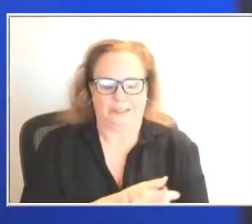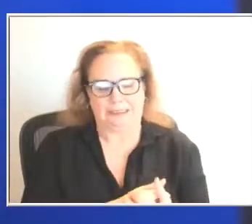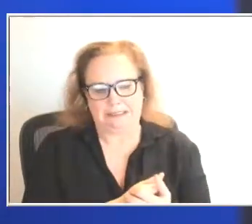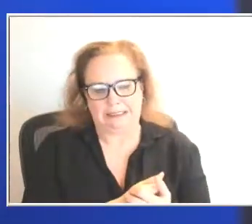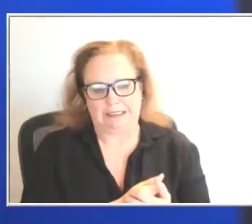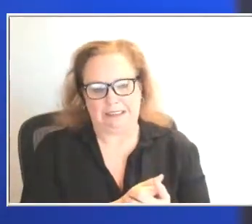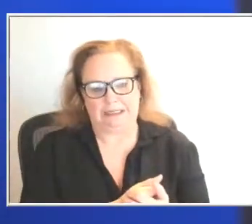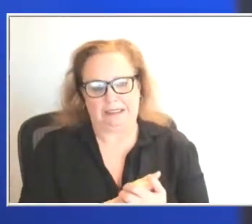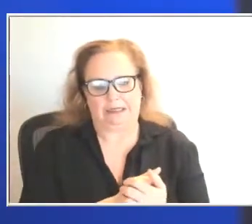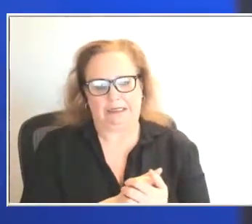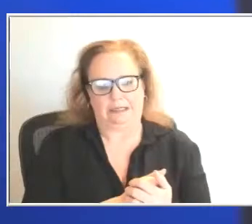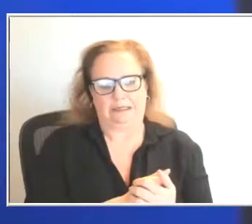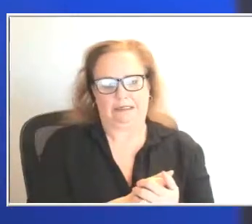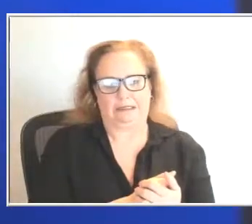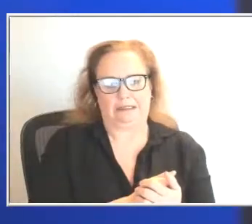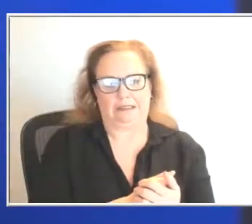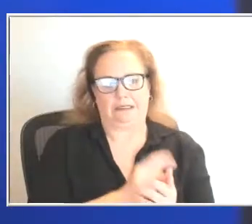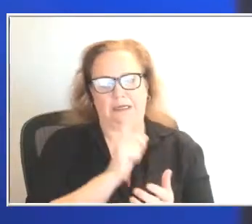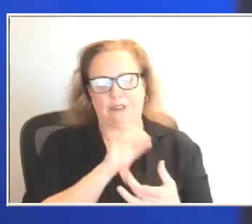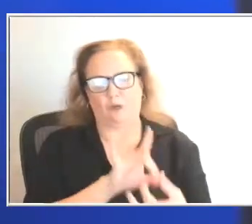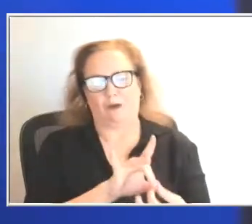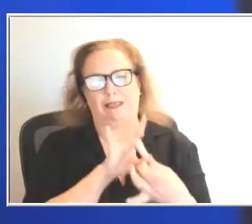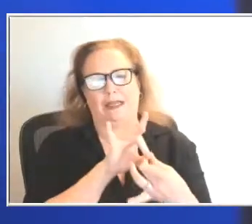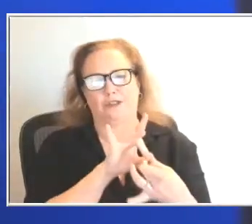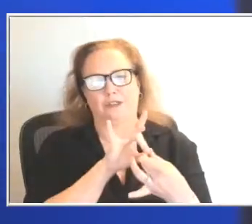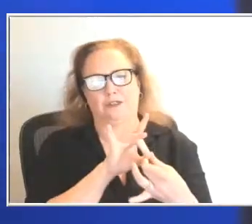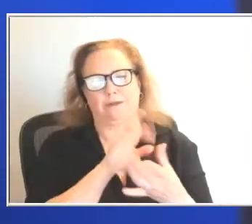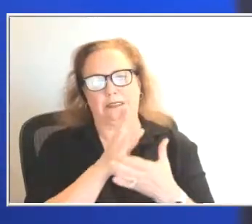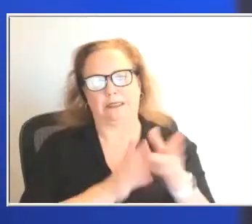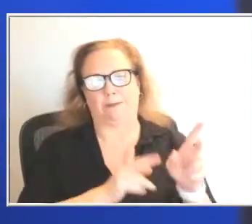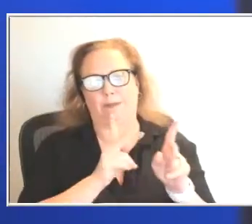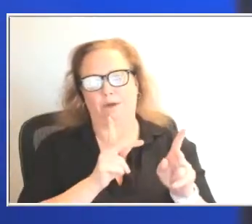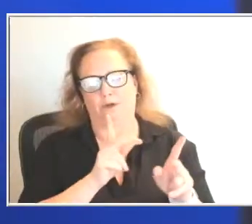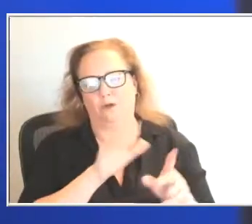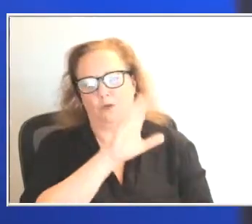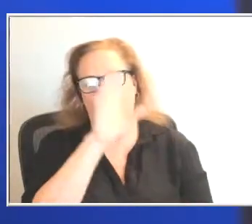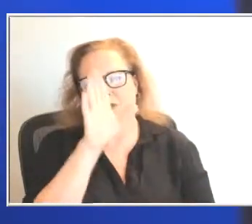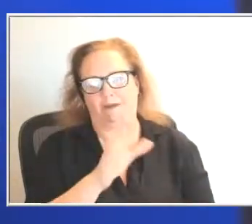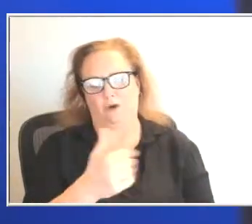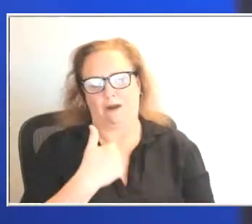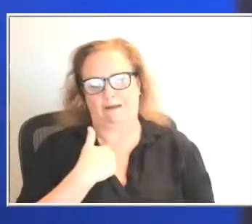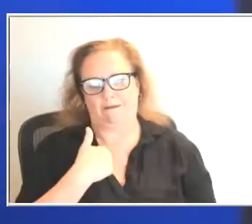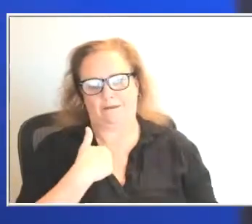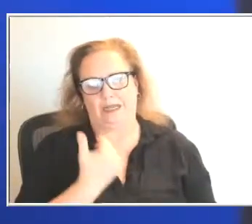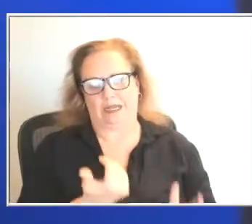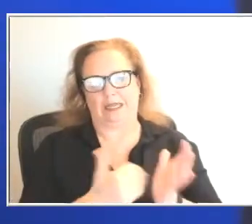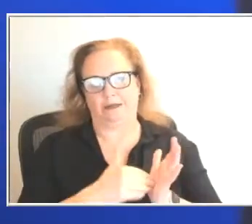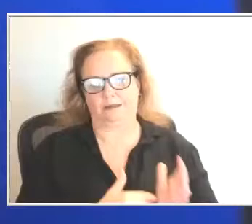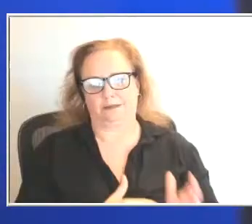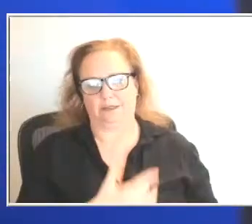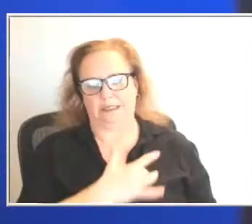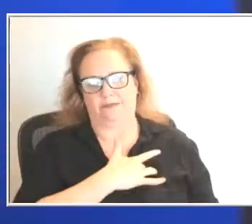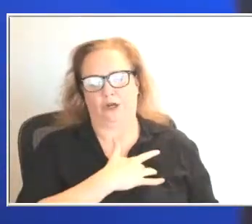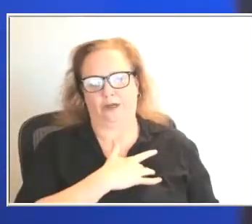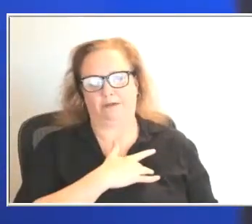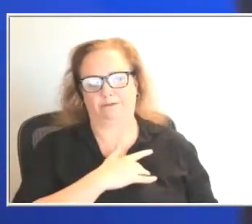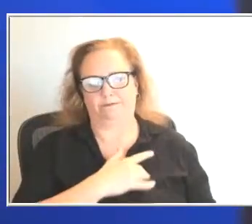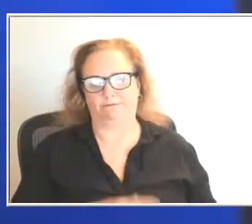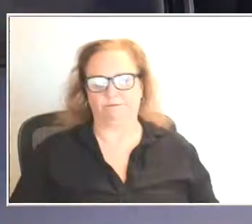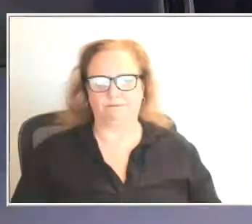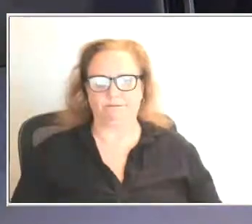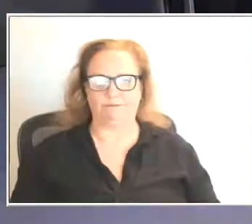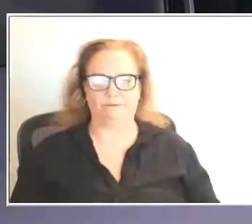it's a relationship that some people would never be able to get again. It's just.